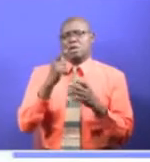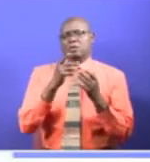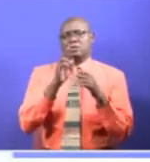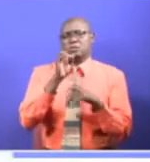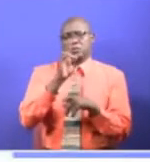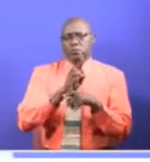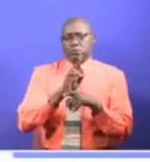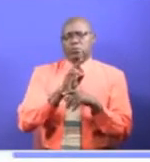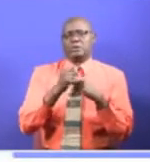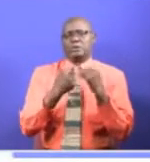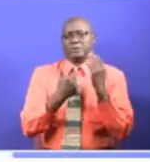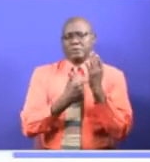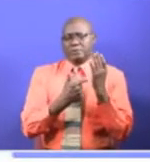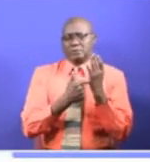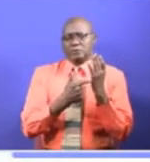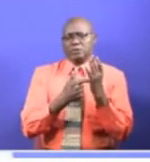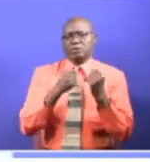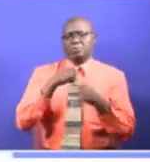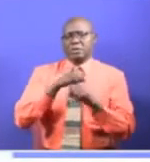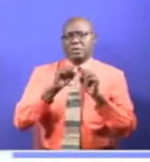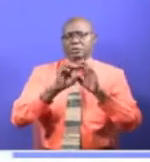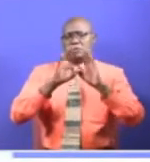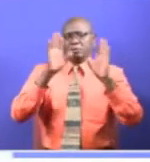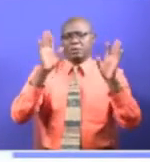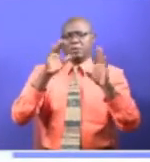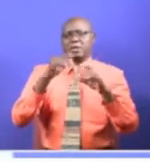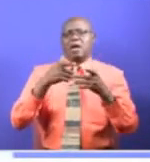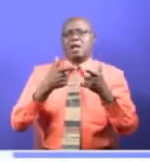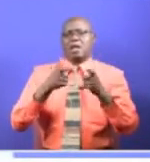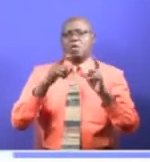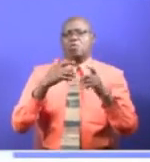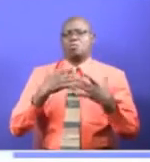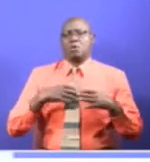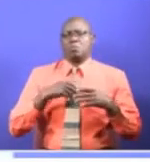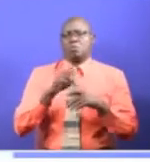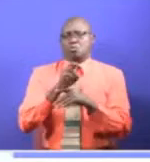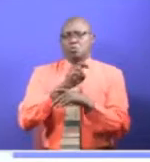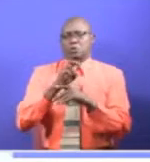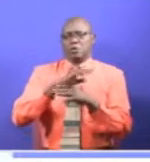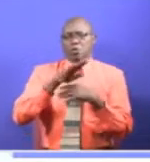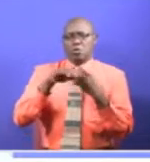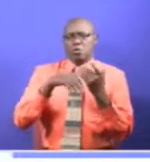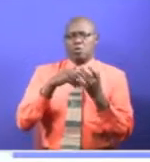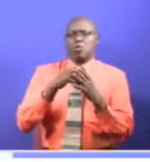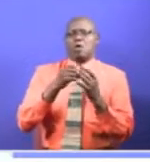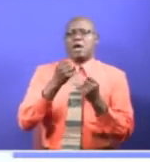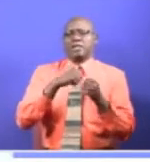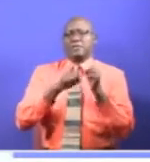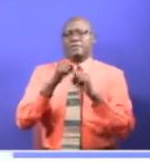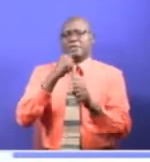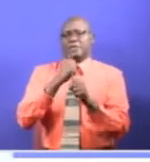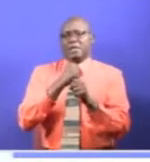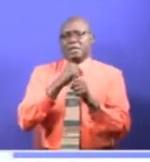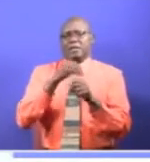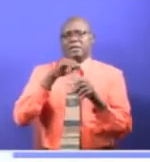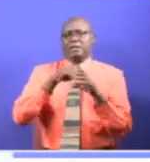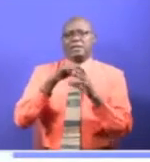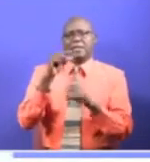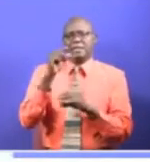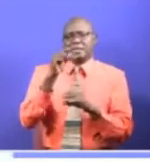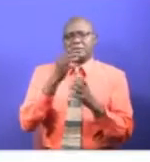to ensure transparency that should allow citizens be able to monitor all activities done at the agency through digital